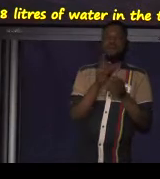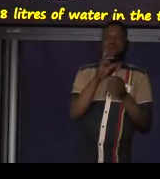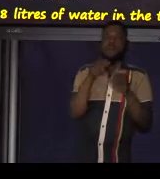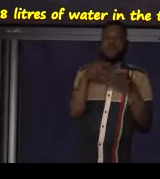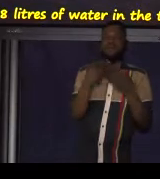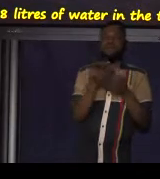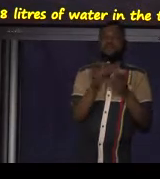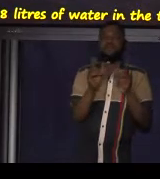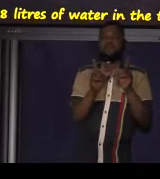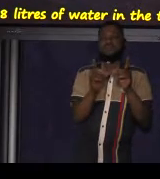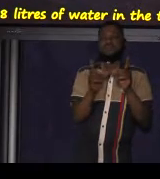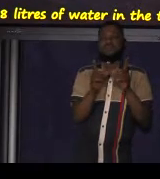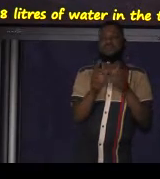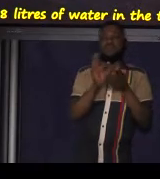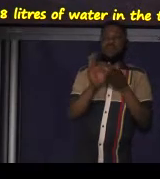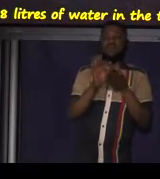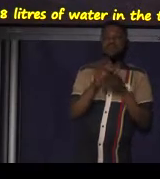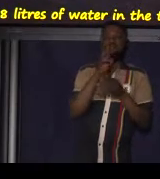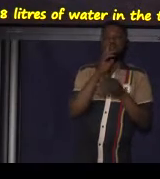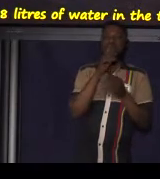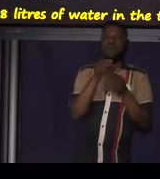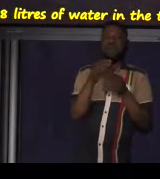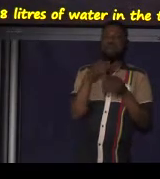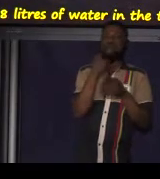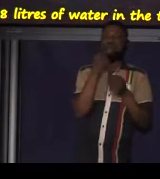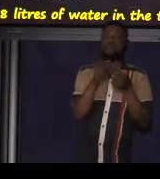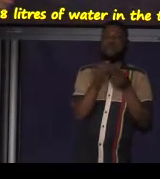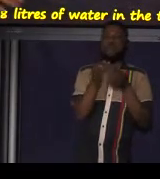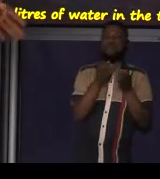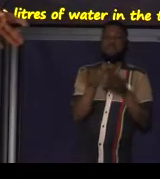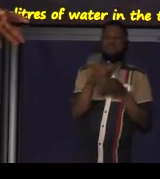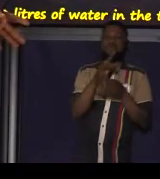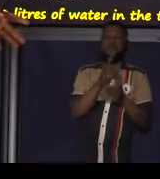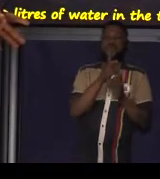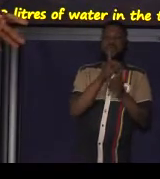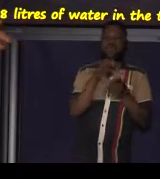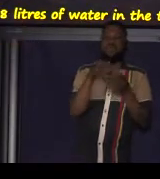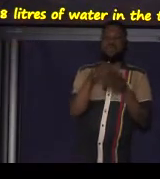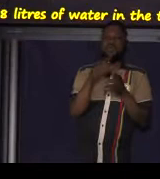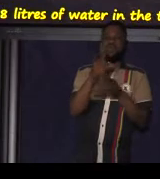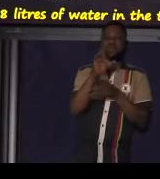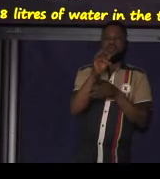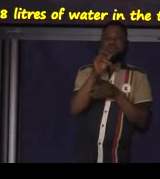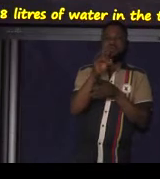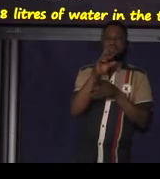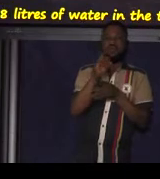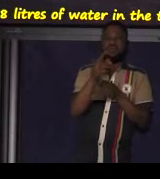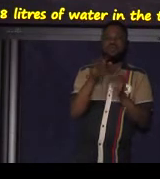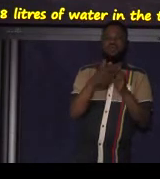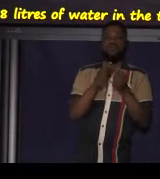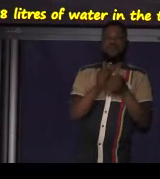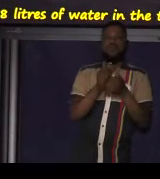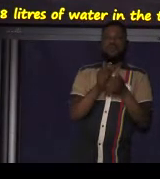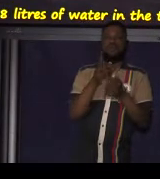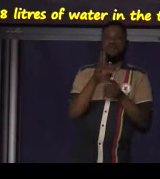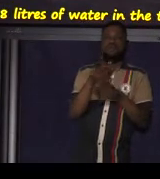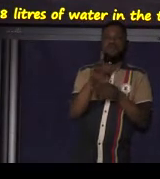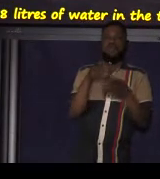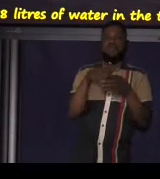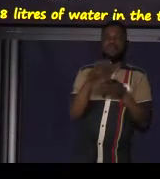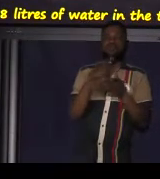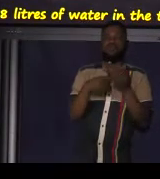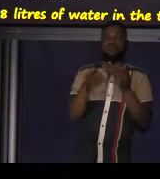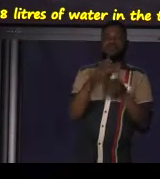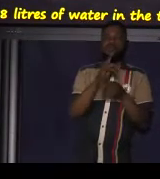18 liters. So you're bound to see this kind of problem. You're given parameters in centimeter cubes, but you are told to express your